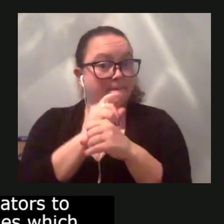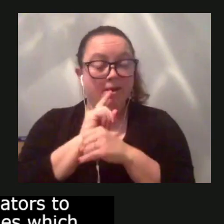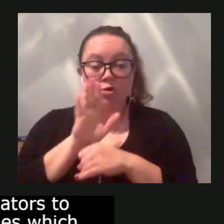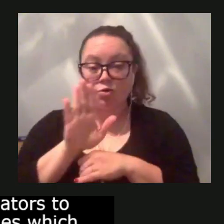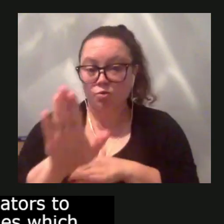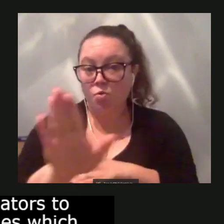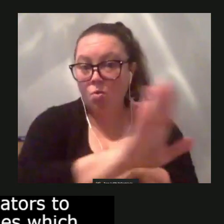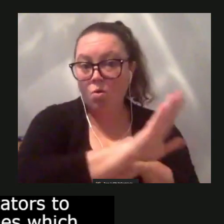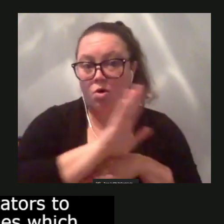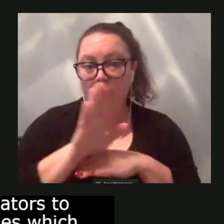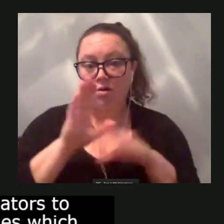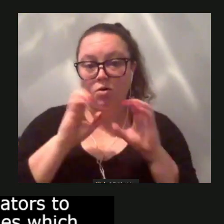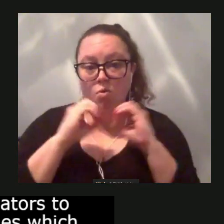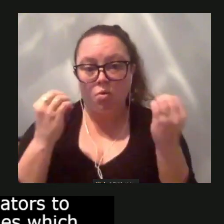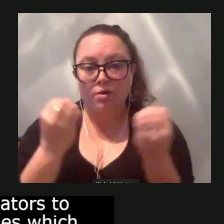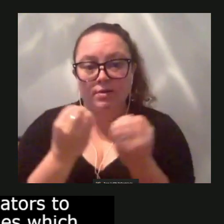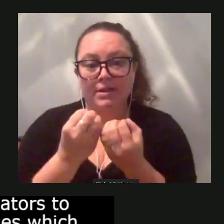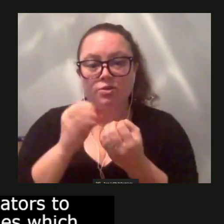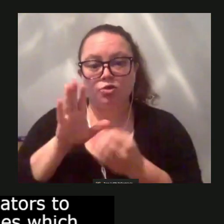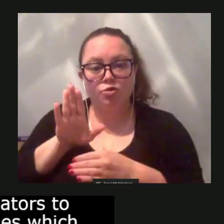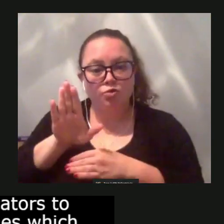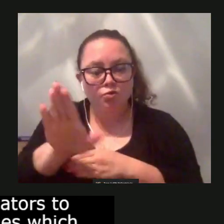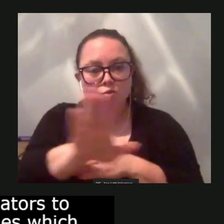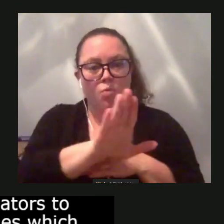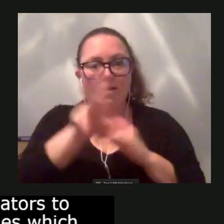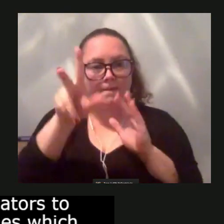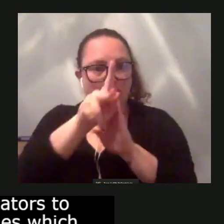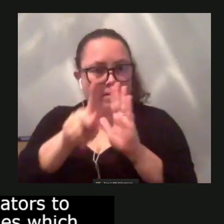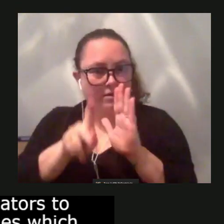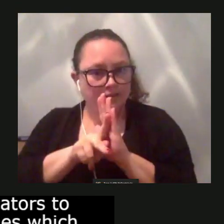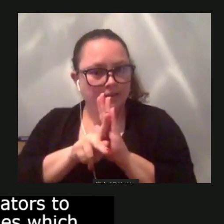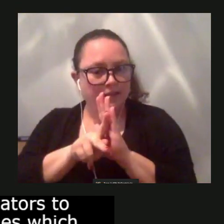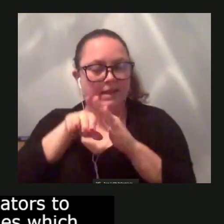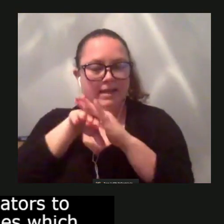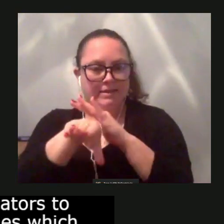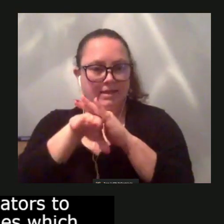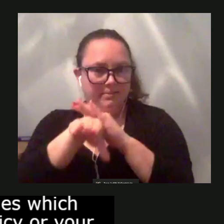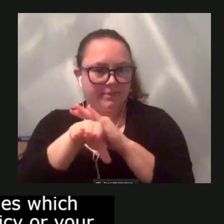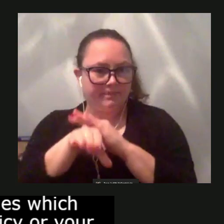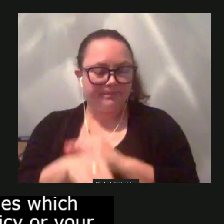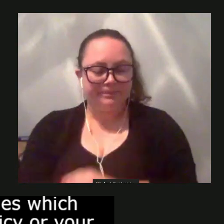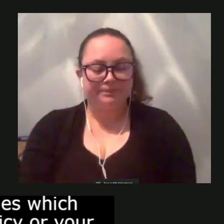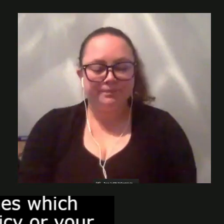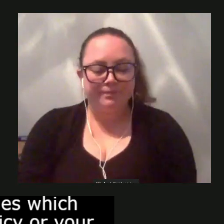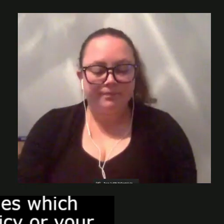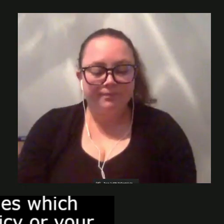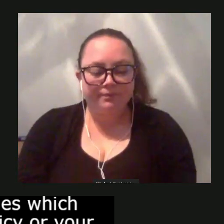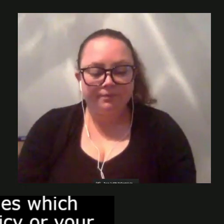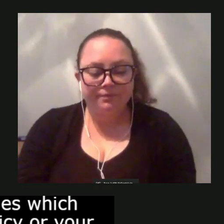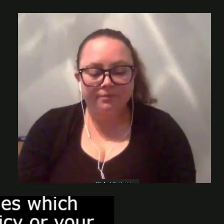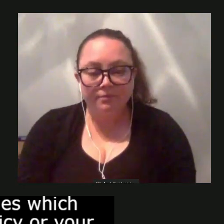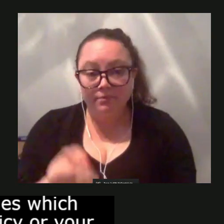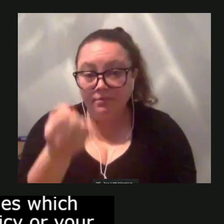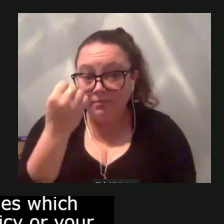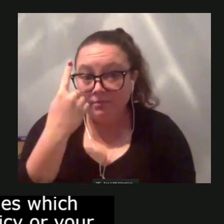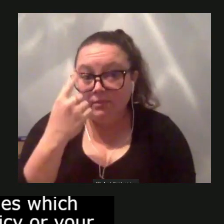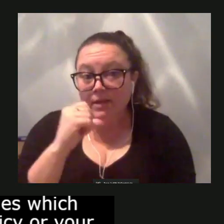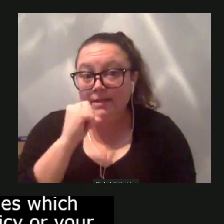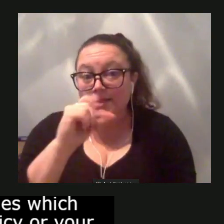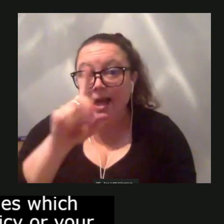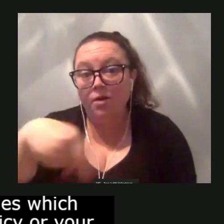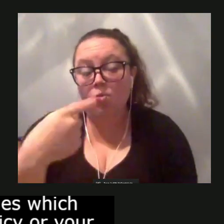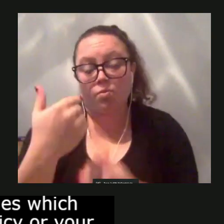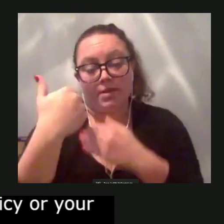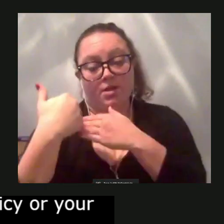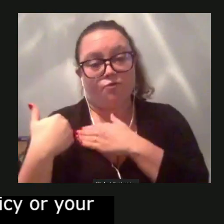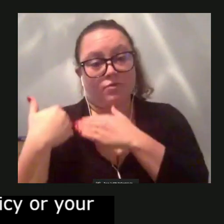your policy, or your institution accessible. So it is not just the responsibility